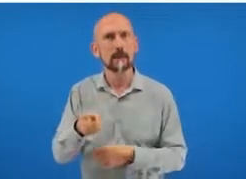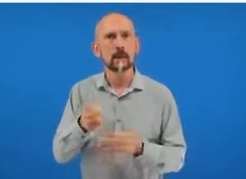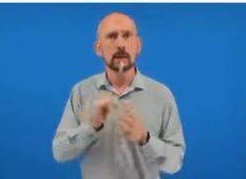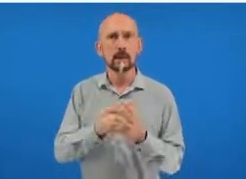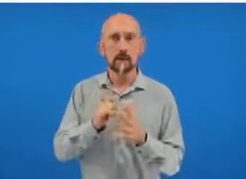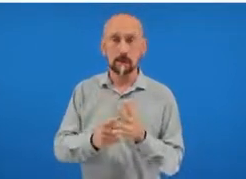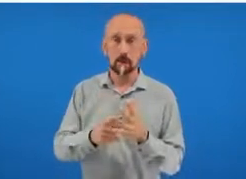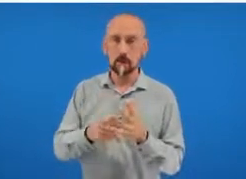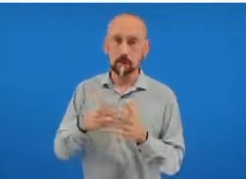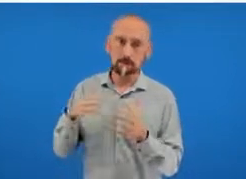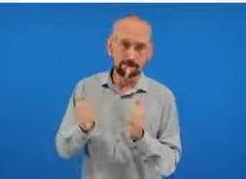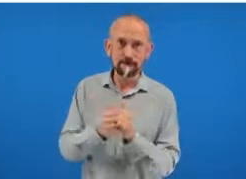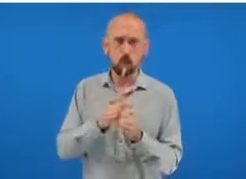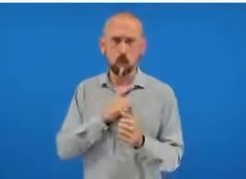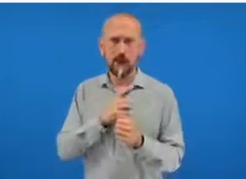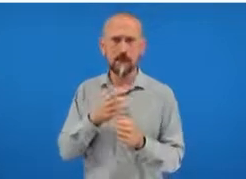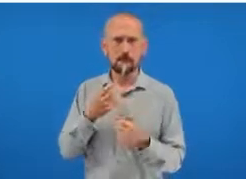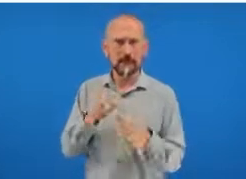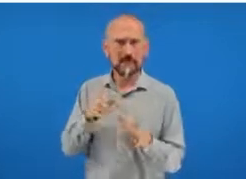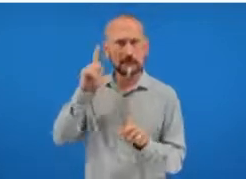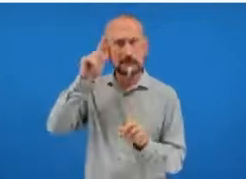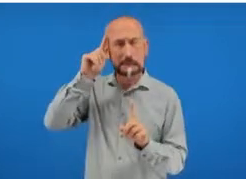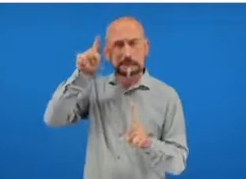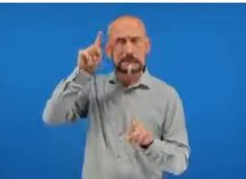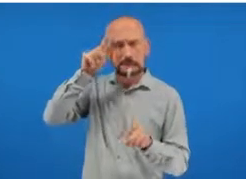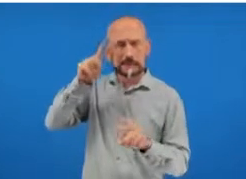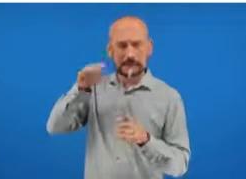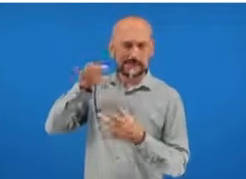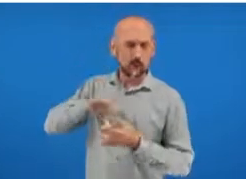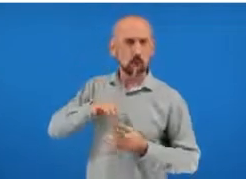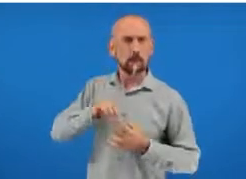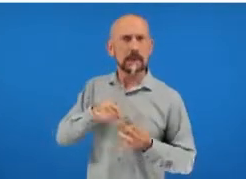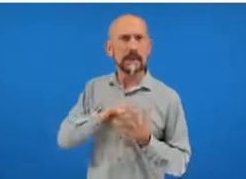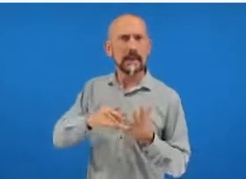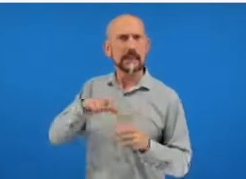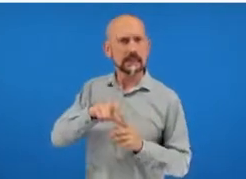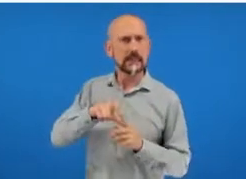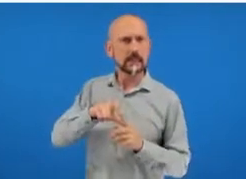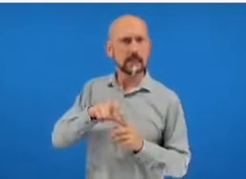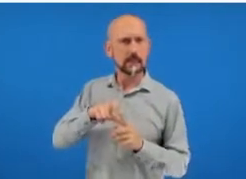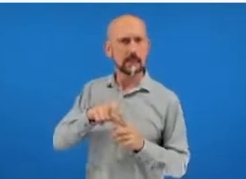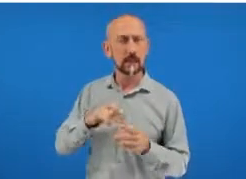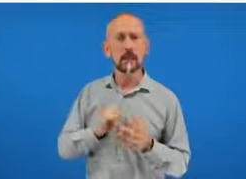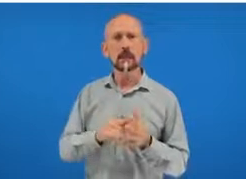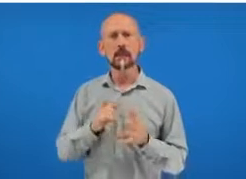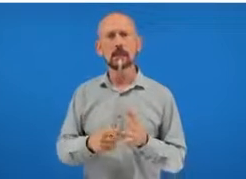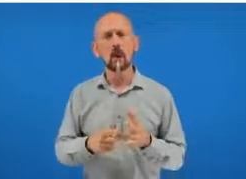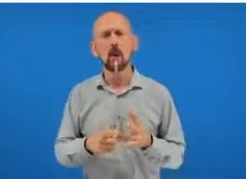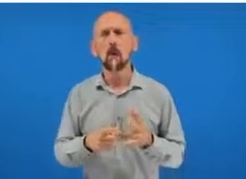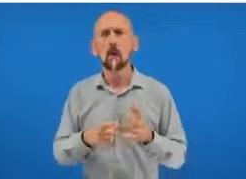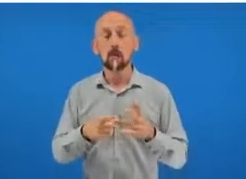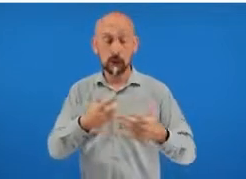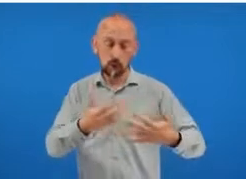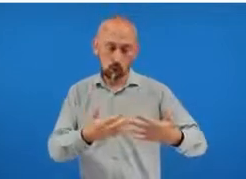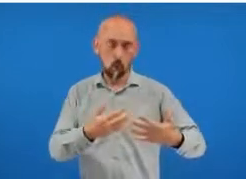because of some intrusive thoughts that have come back because of my PTSD. What the scores have made me realise, once